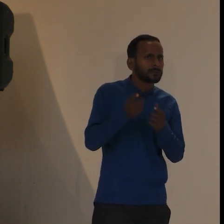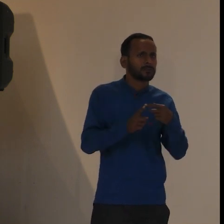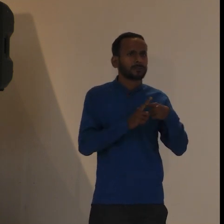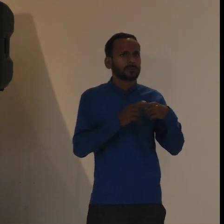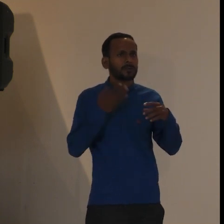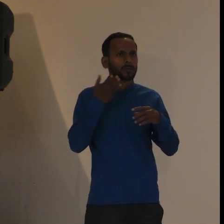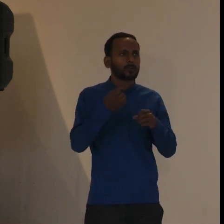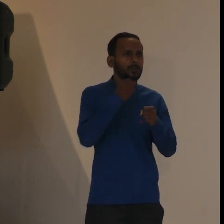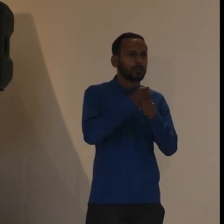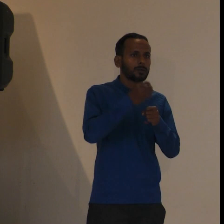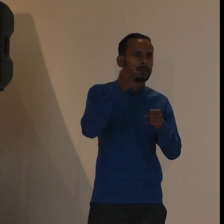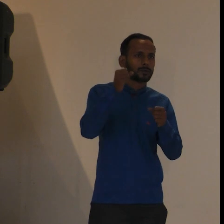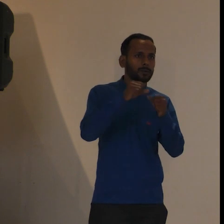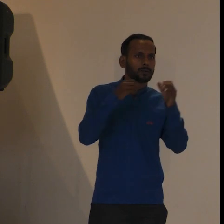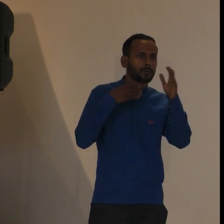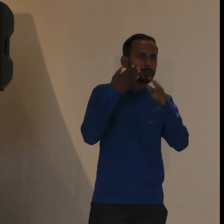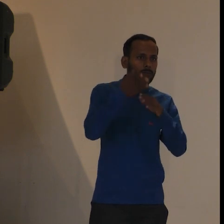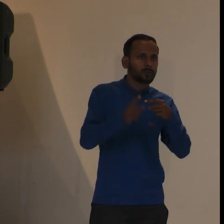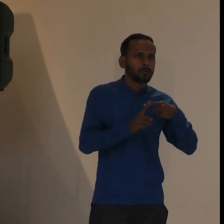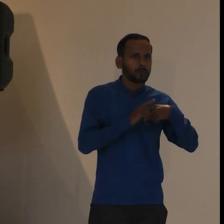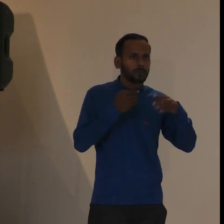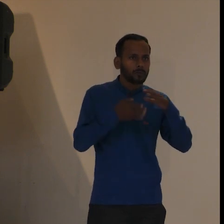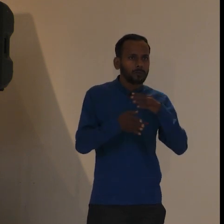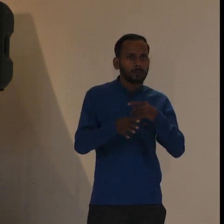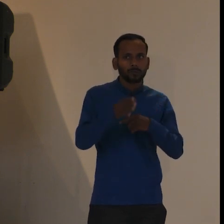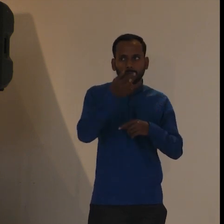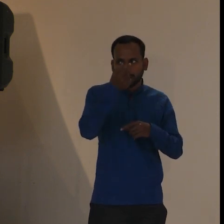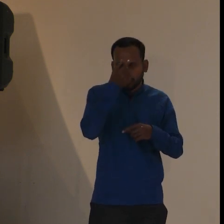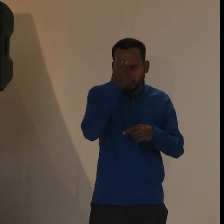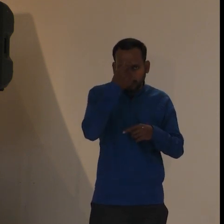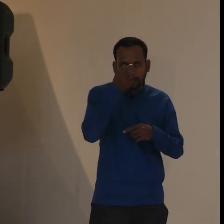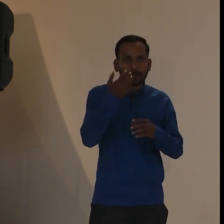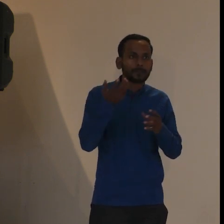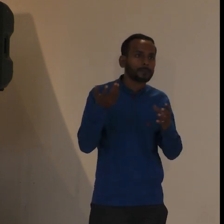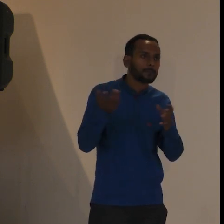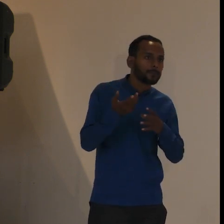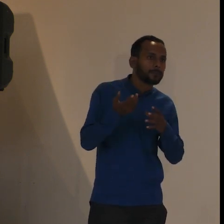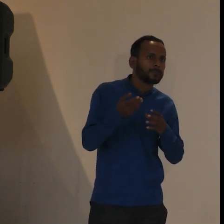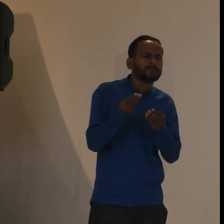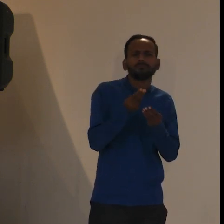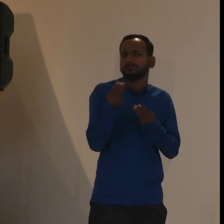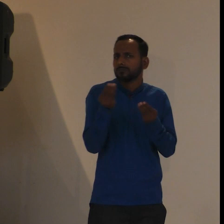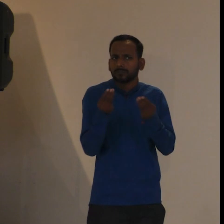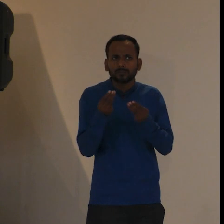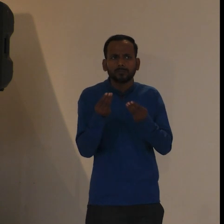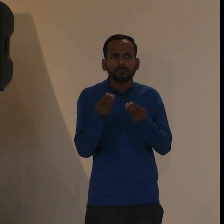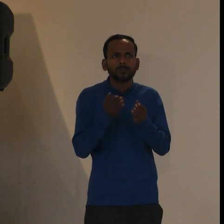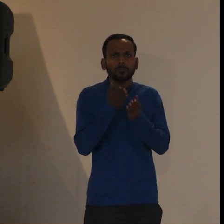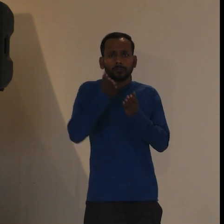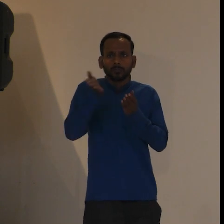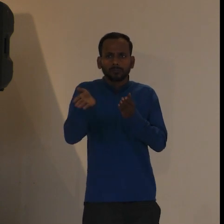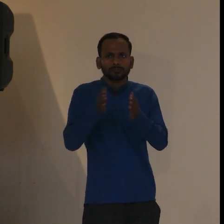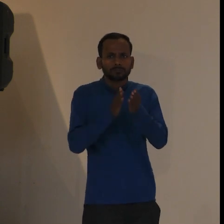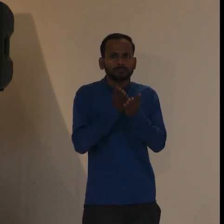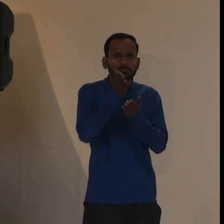it stood out in the church niche. And I also wanted to say that I have visited Goa